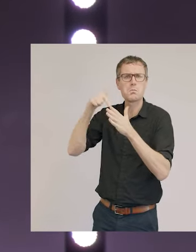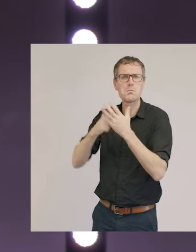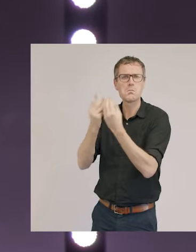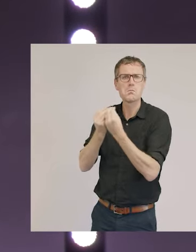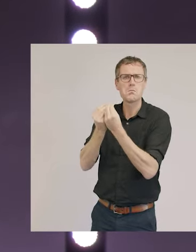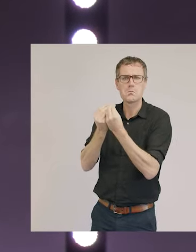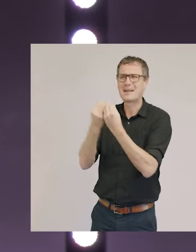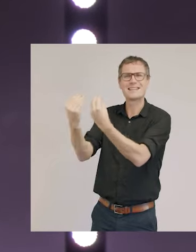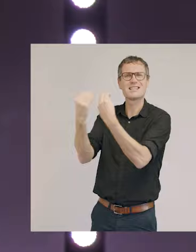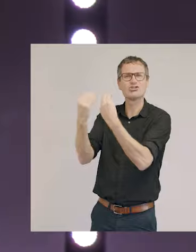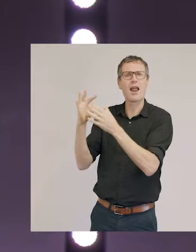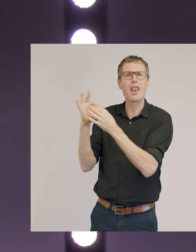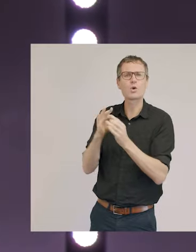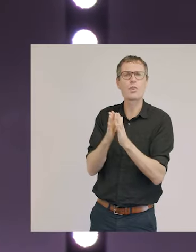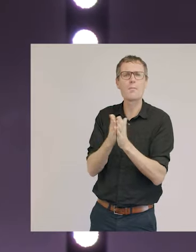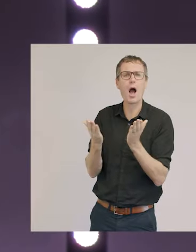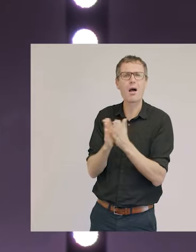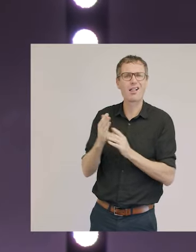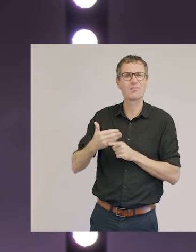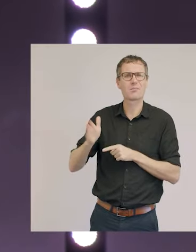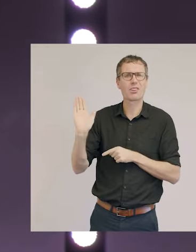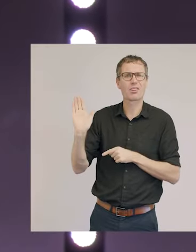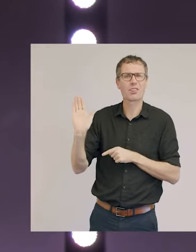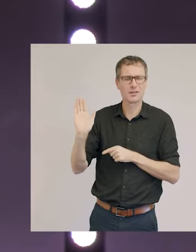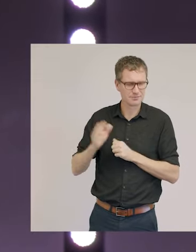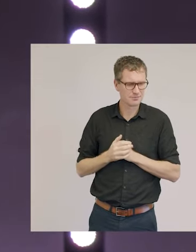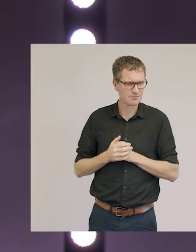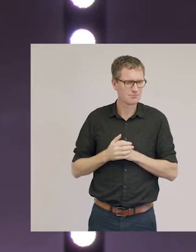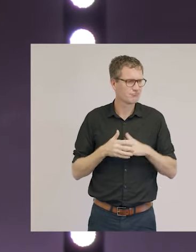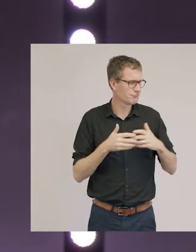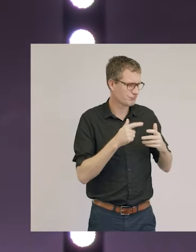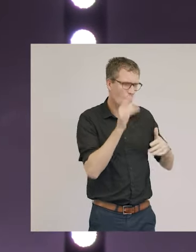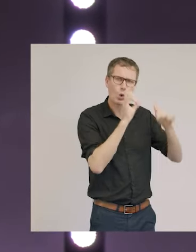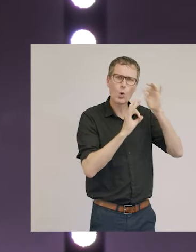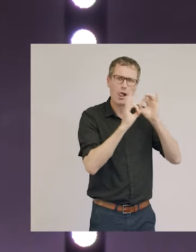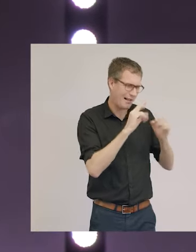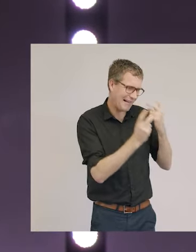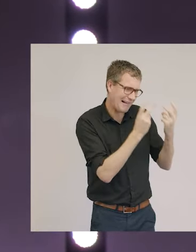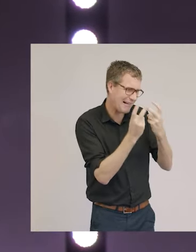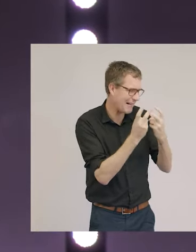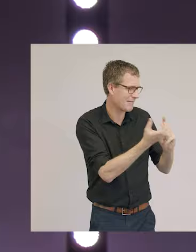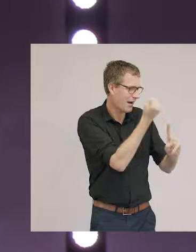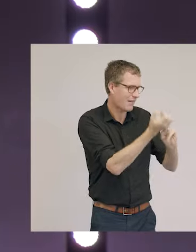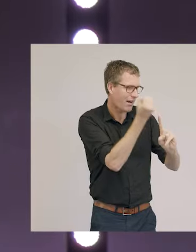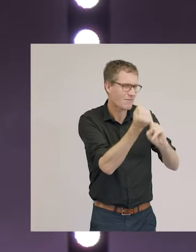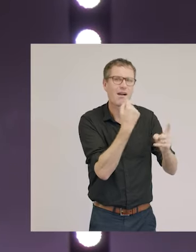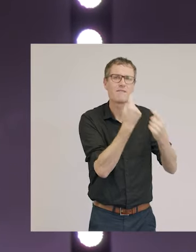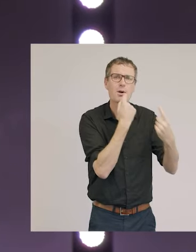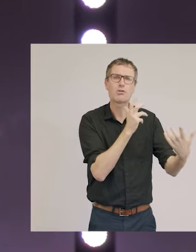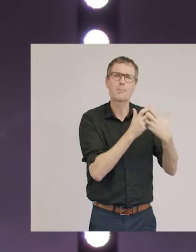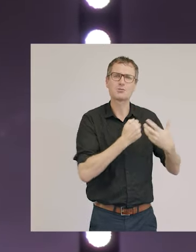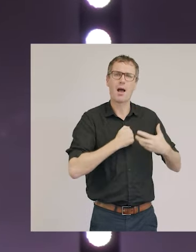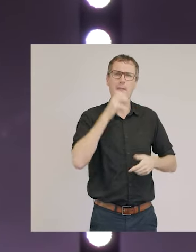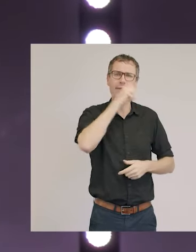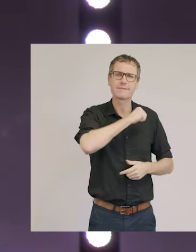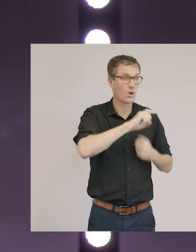teaching. They don't listen to the Bible. They tune around on the internet or they go to churches where people tell